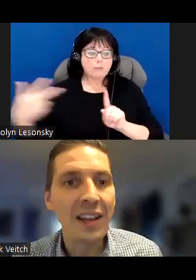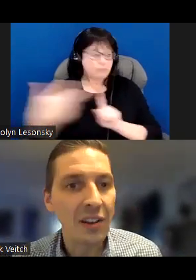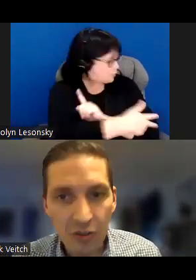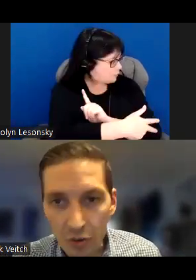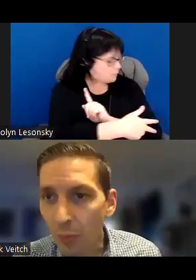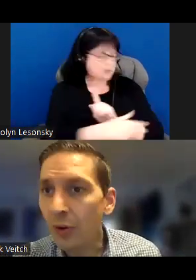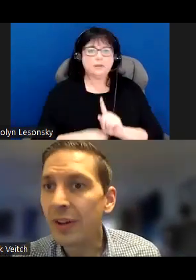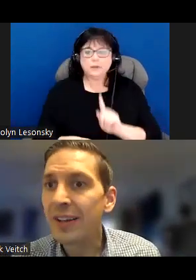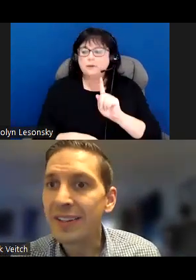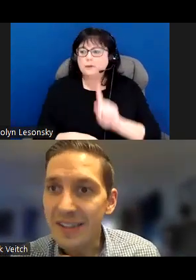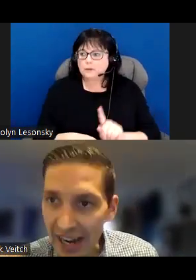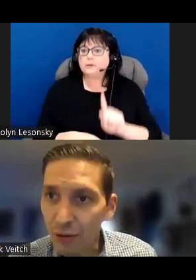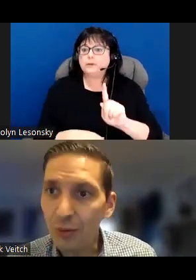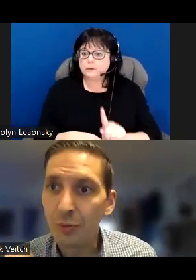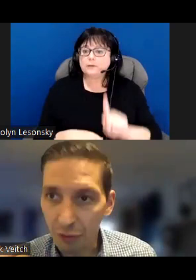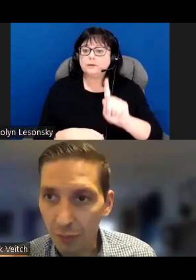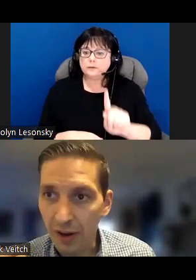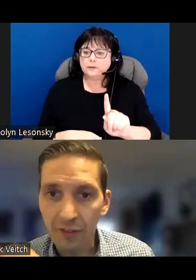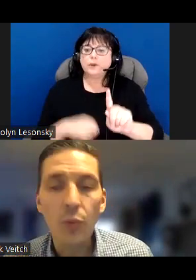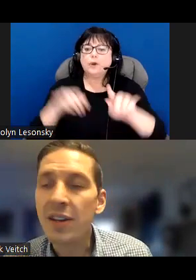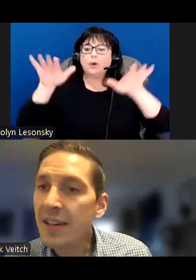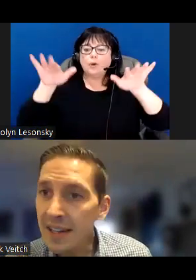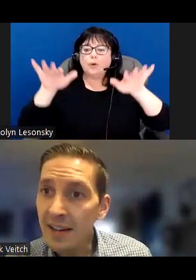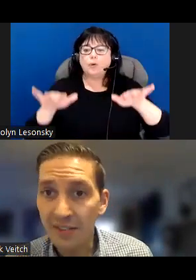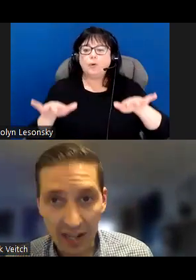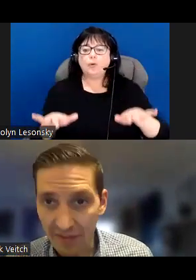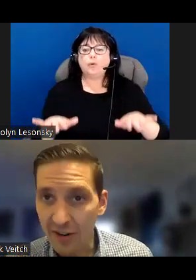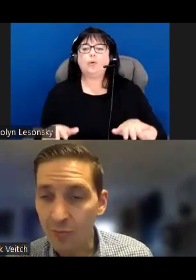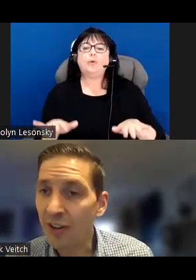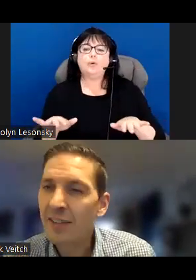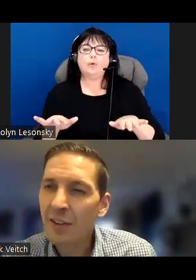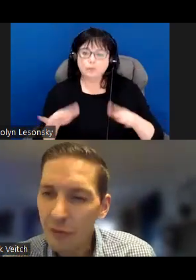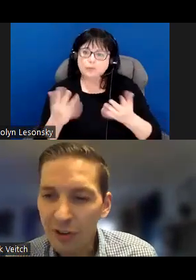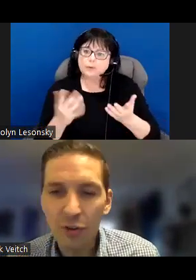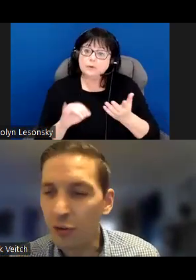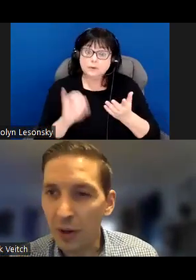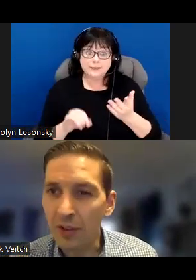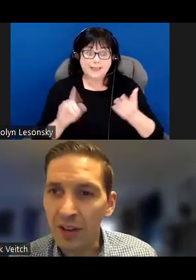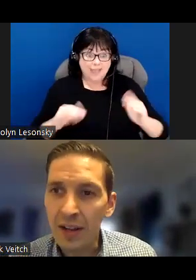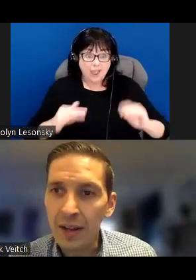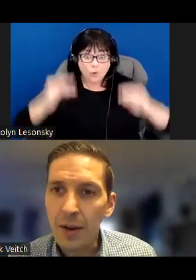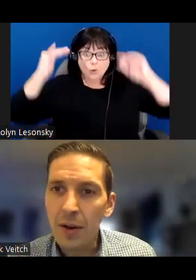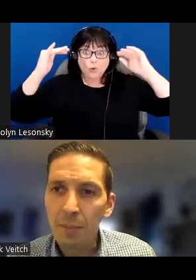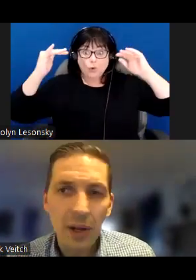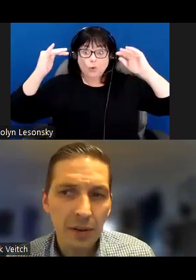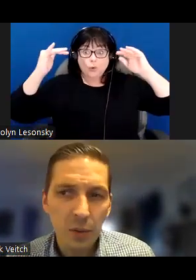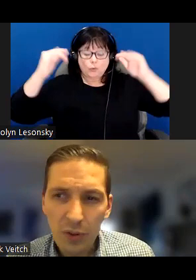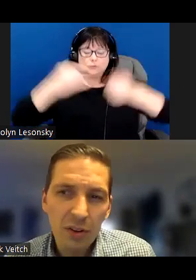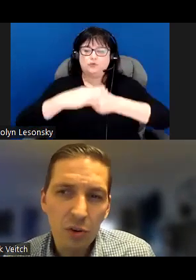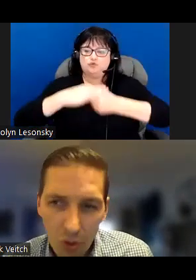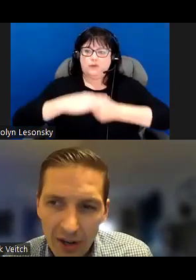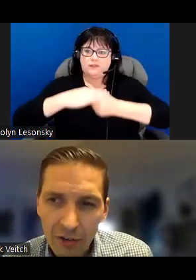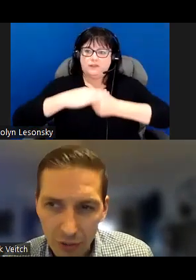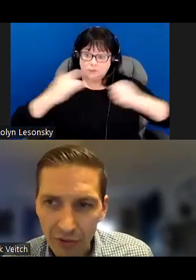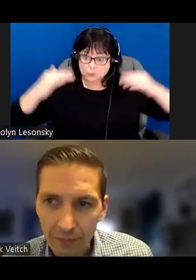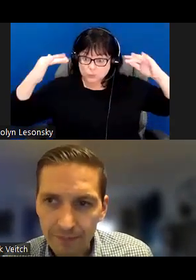day. Again, this normal, natural response. We need this elevated state, this stressor response. But